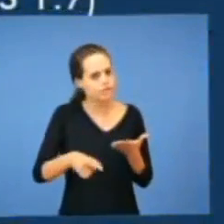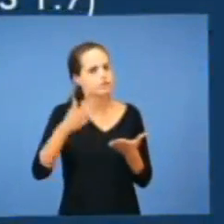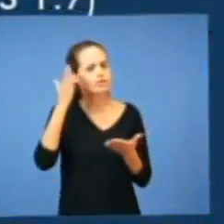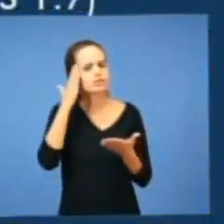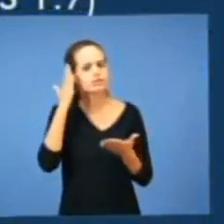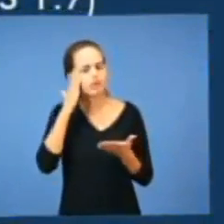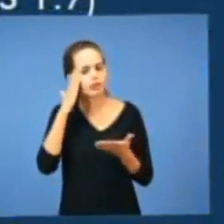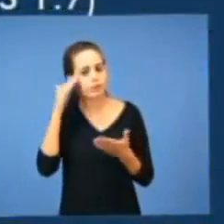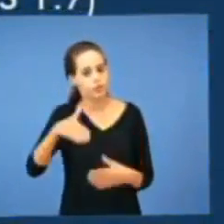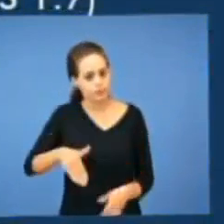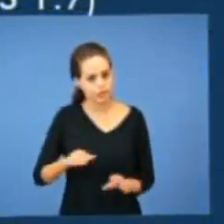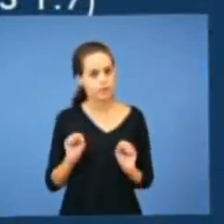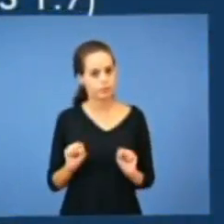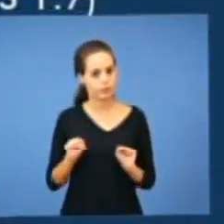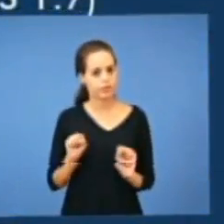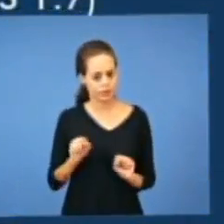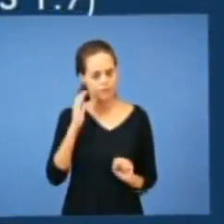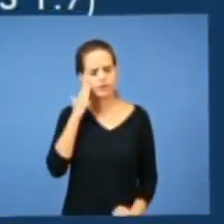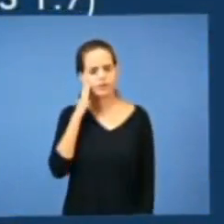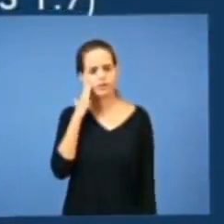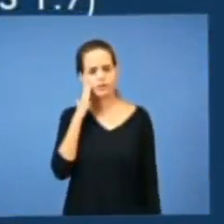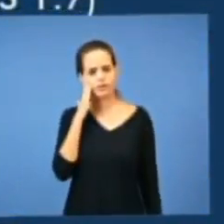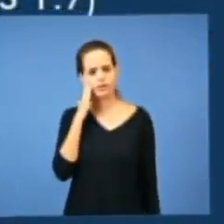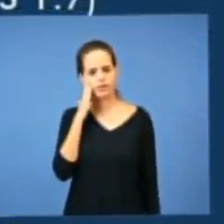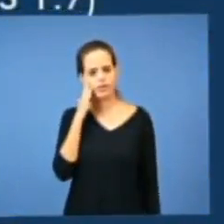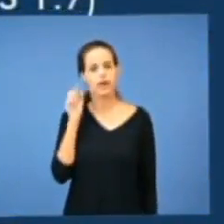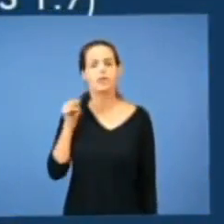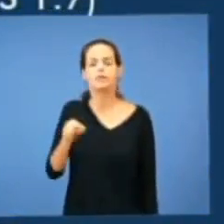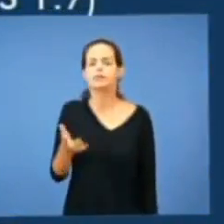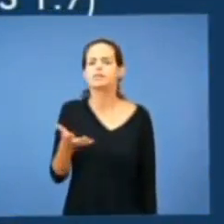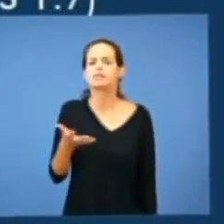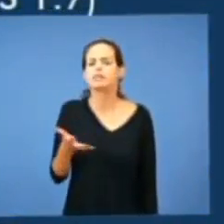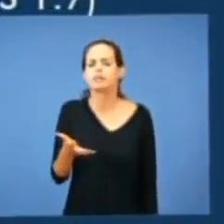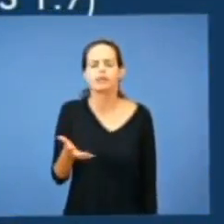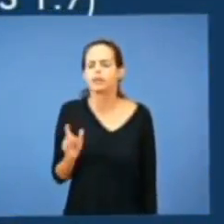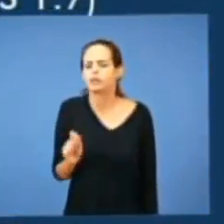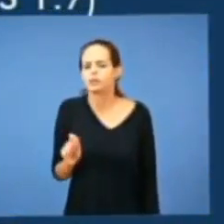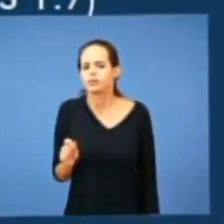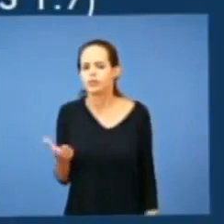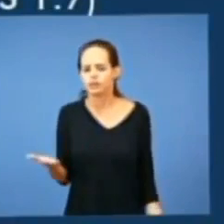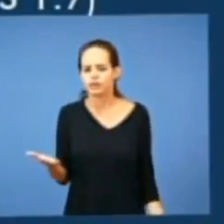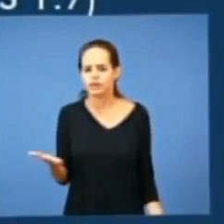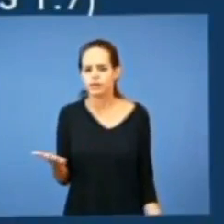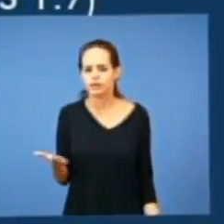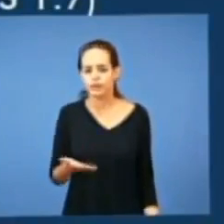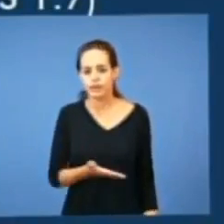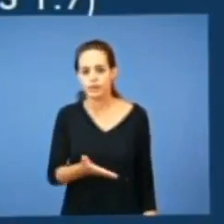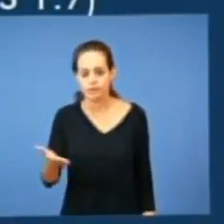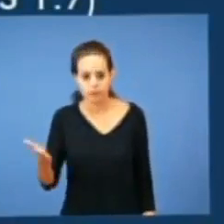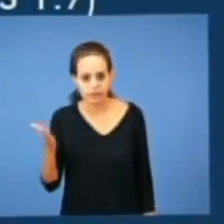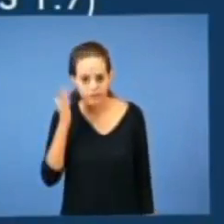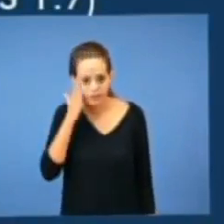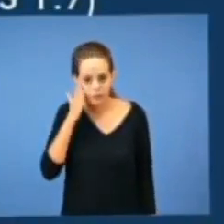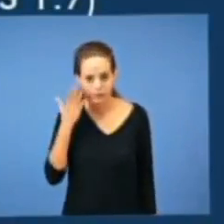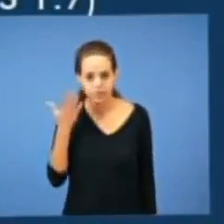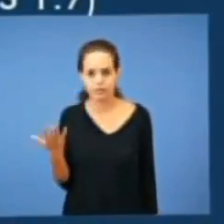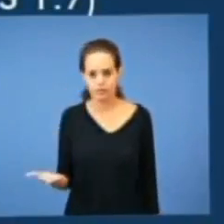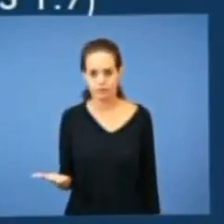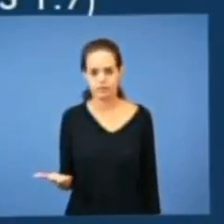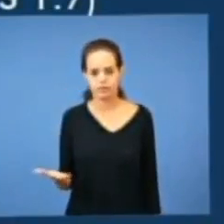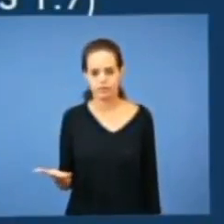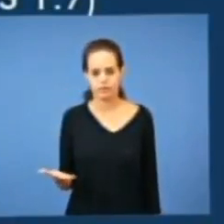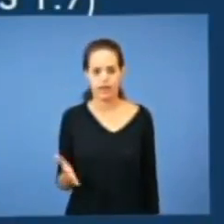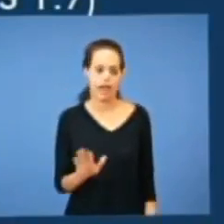are the divine doctrines there are in the book. What else do you want? The ones that watch in Sunday school,